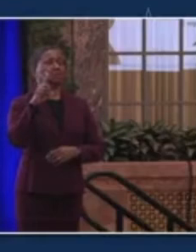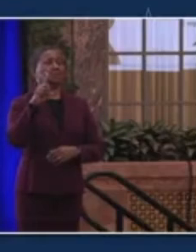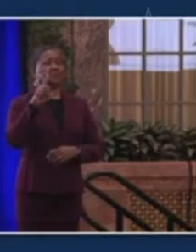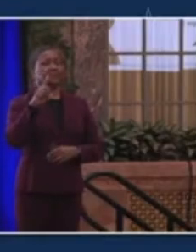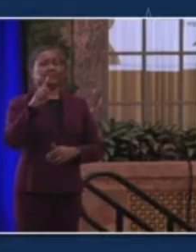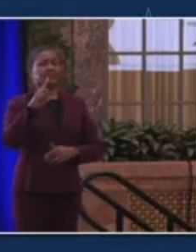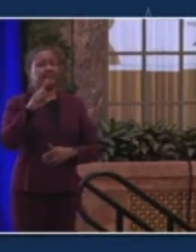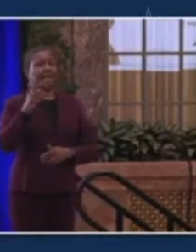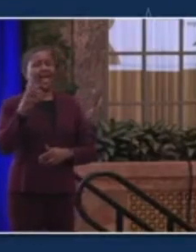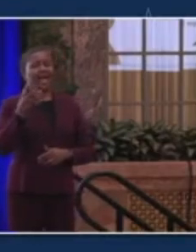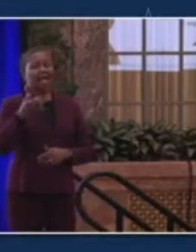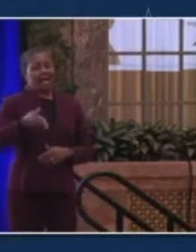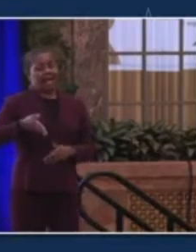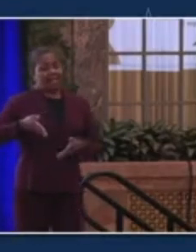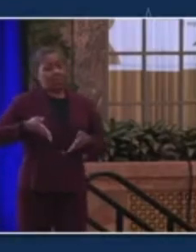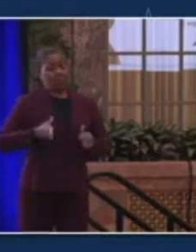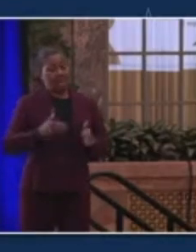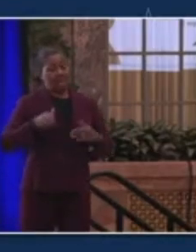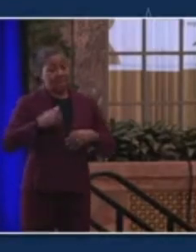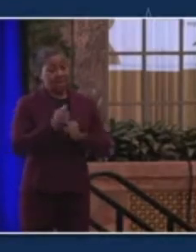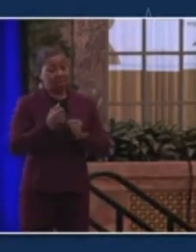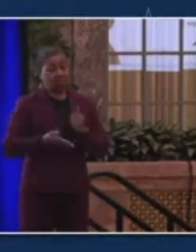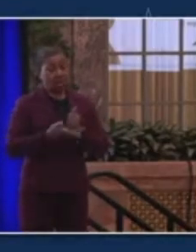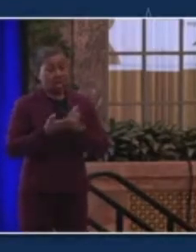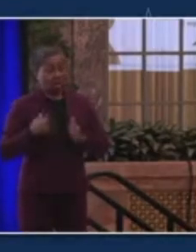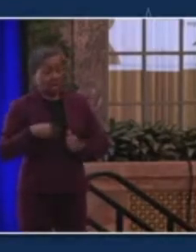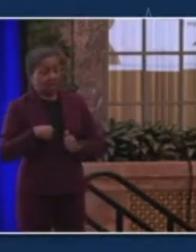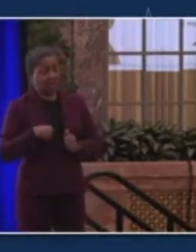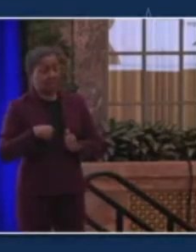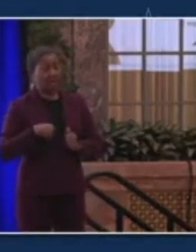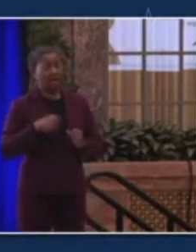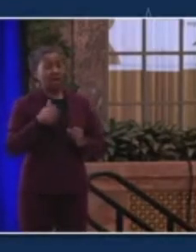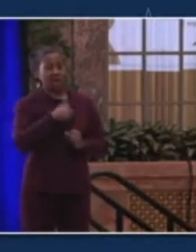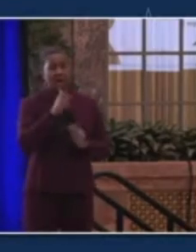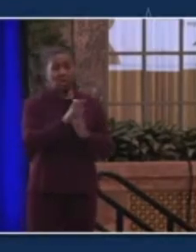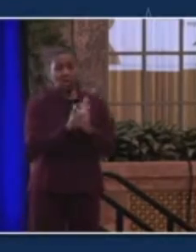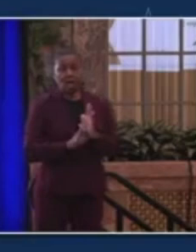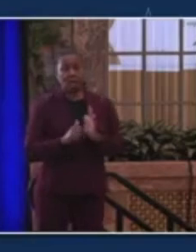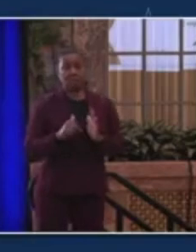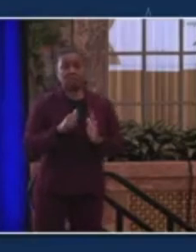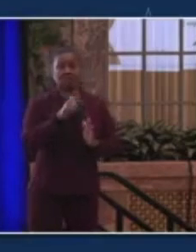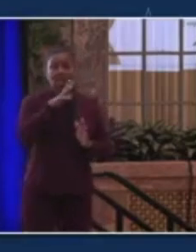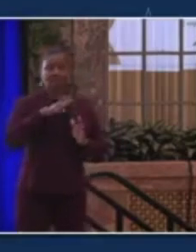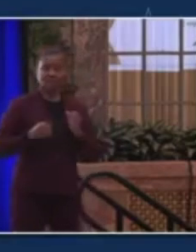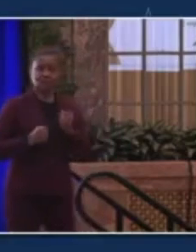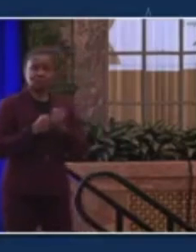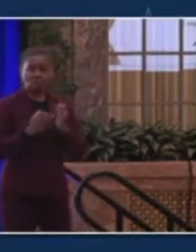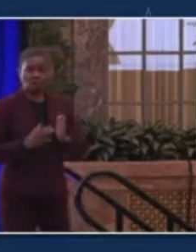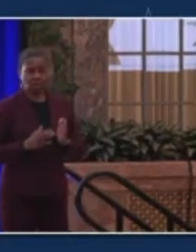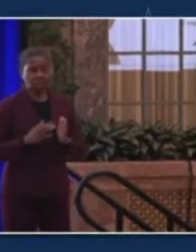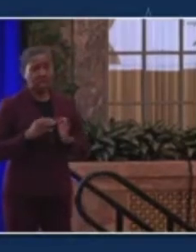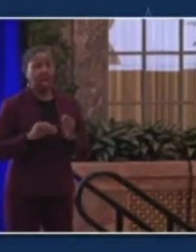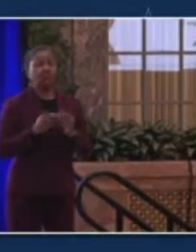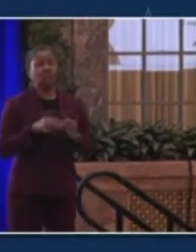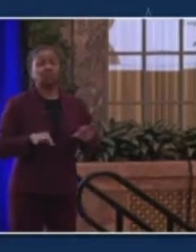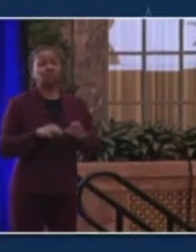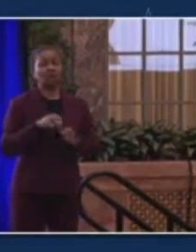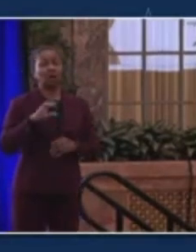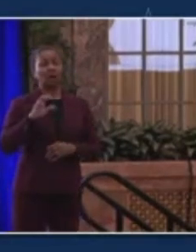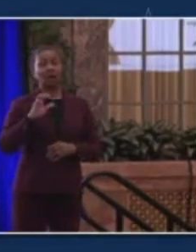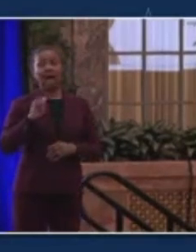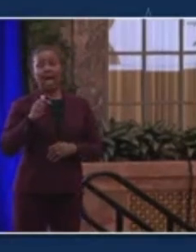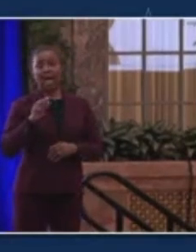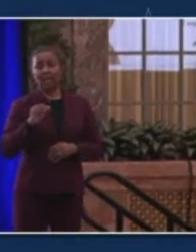path he created for the rest of us, including for other lawyers and feminists, notably our newest